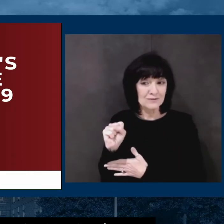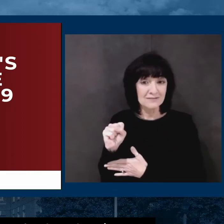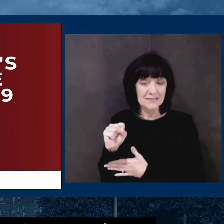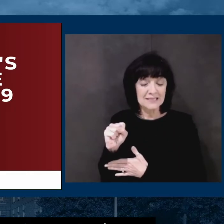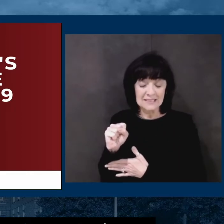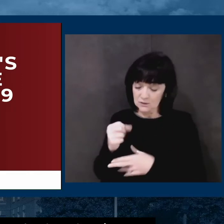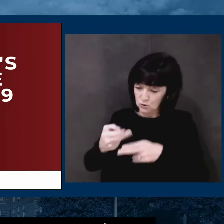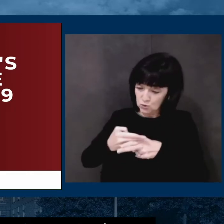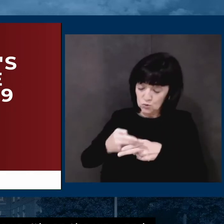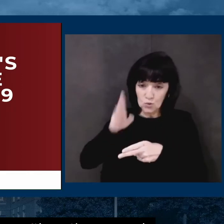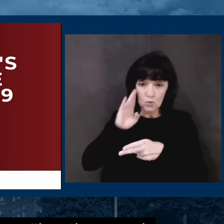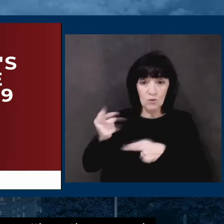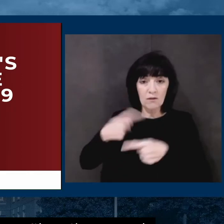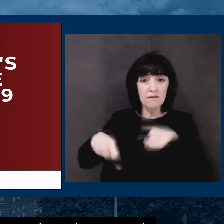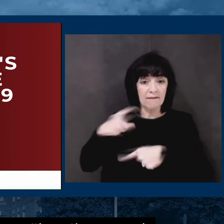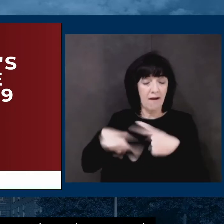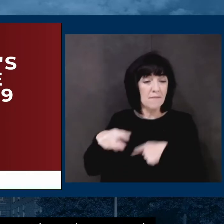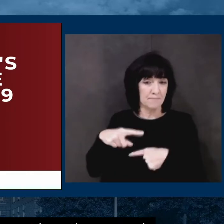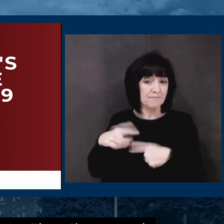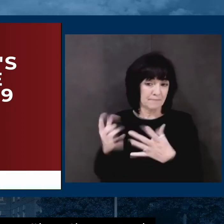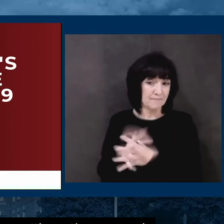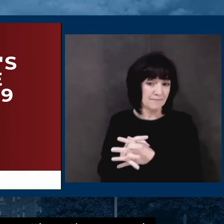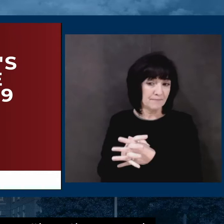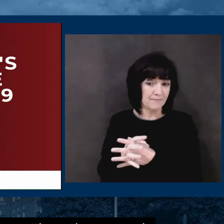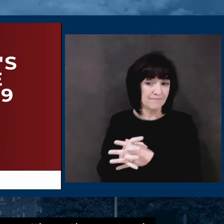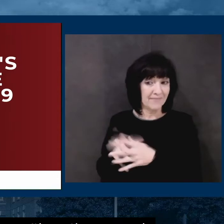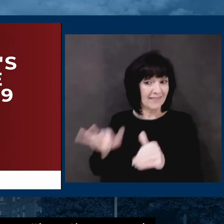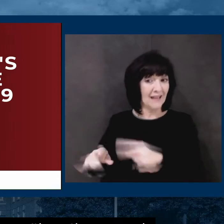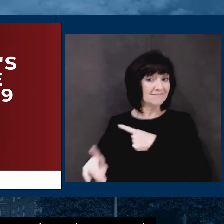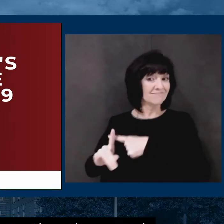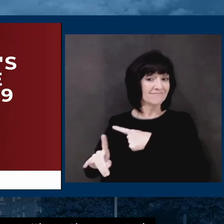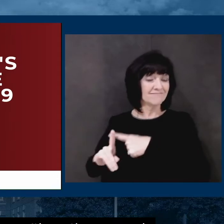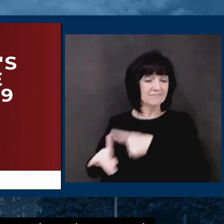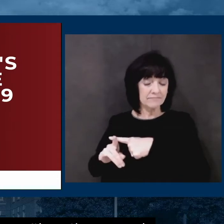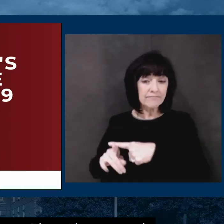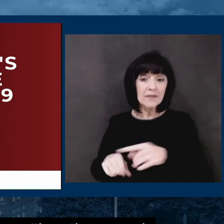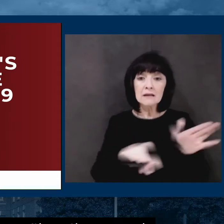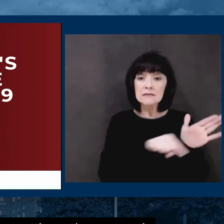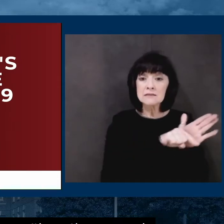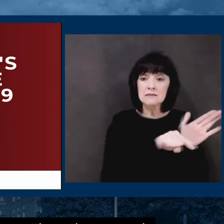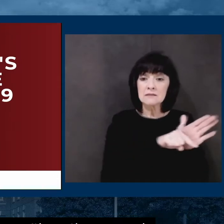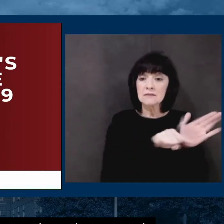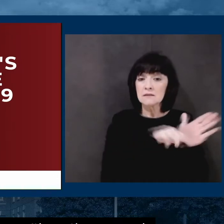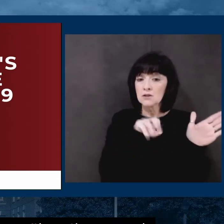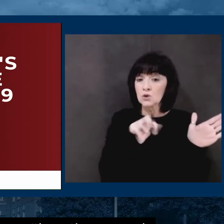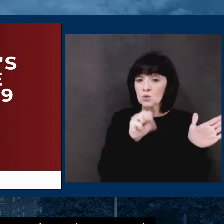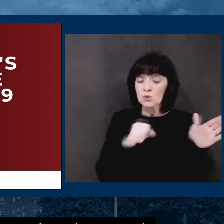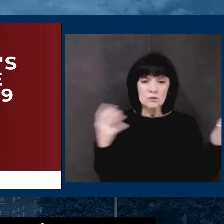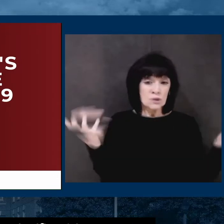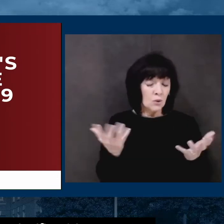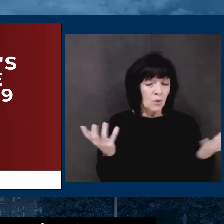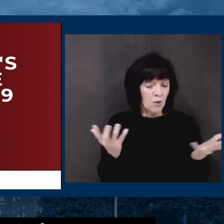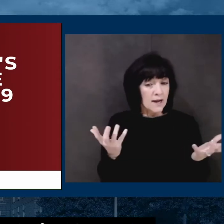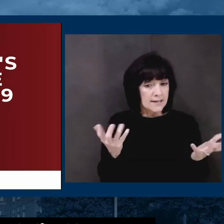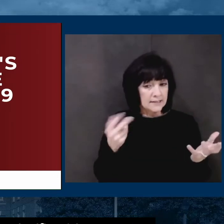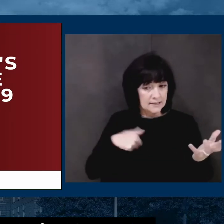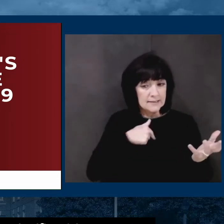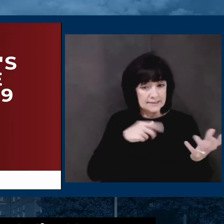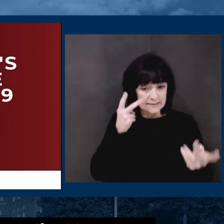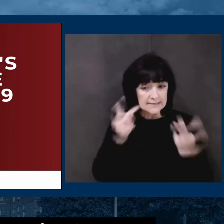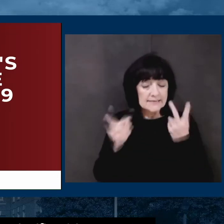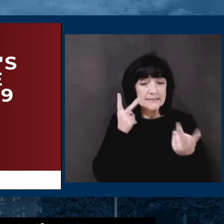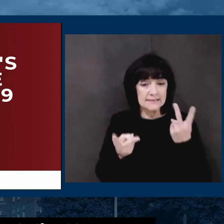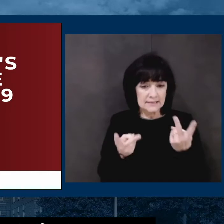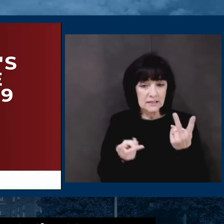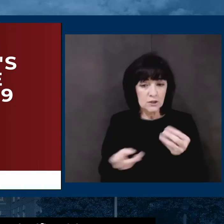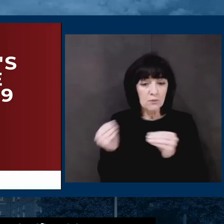The bad news is we are seeing a significant increase in the number of positive cases of COVID-19. probably more